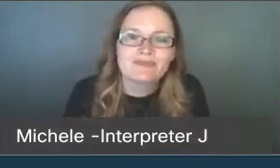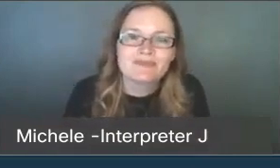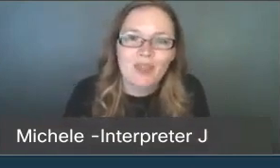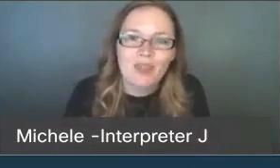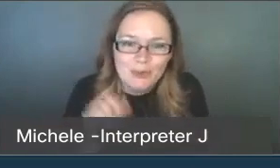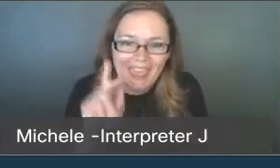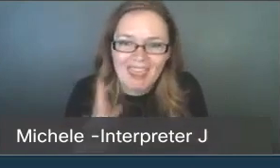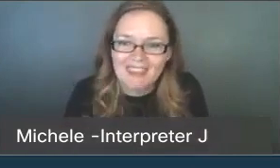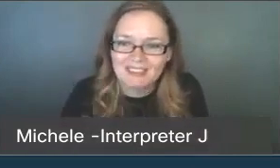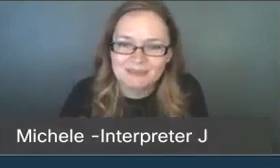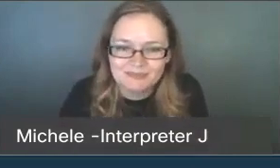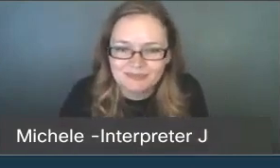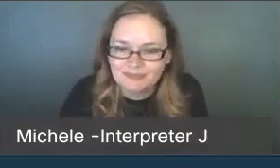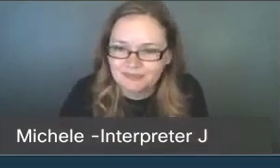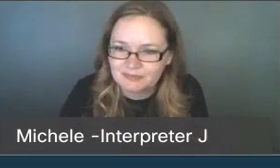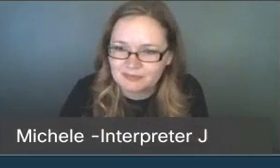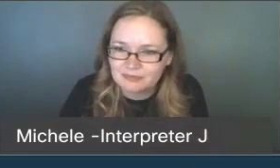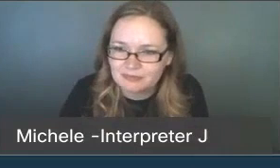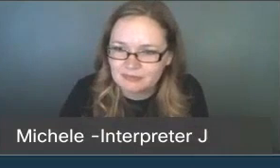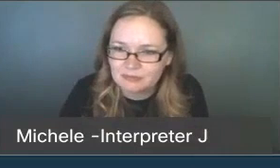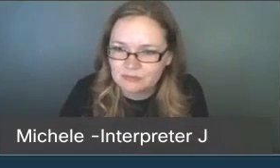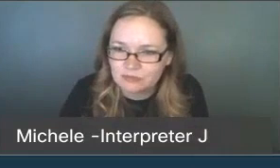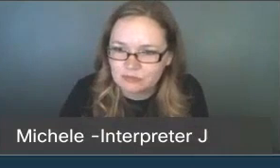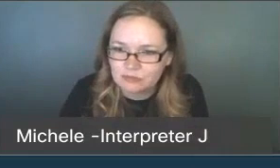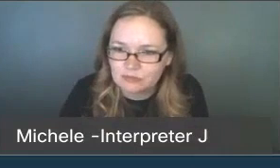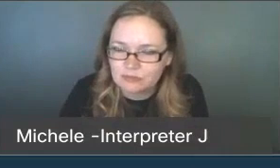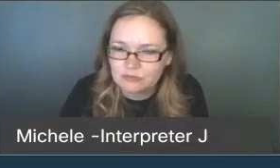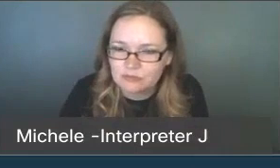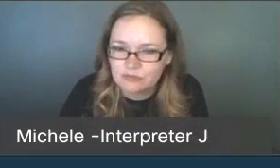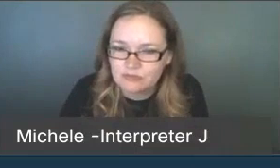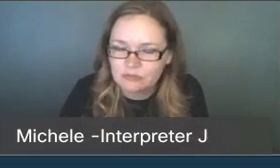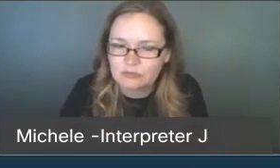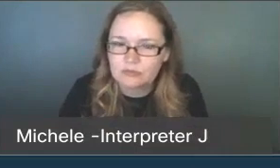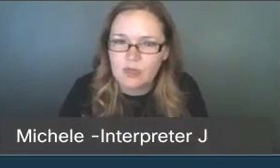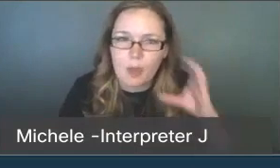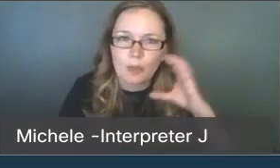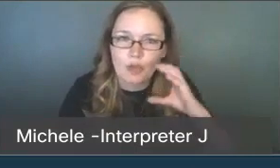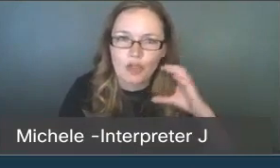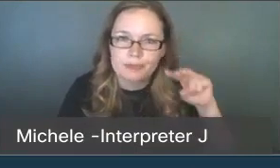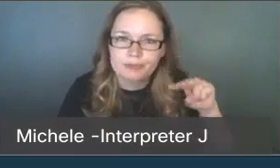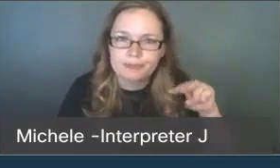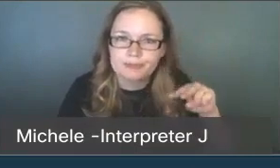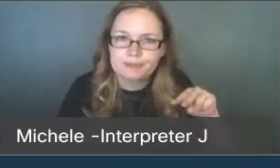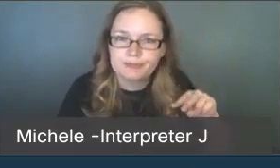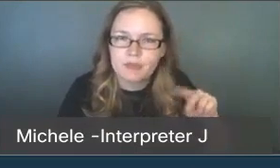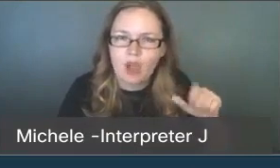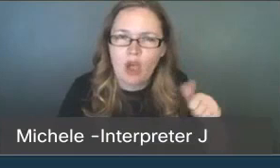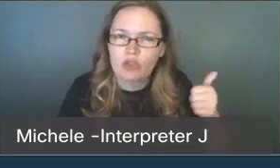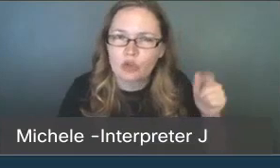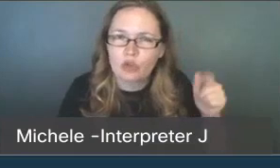Okay, let's see. I have to scroll through these.